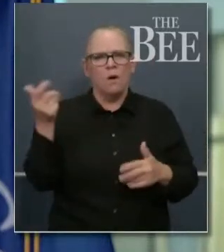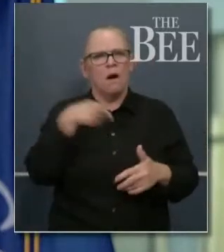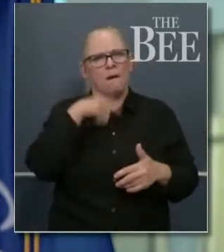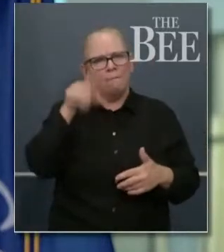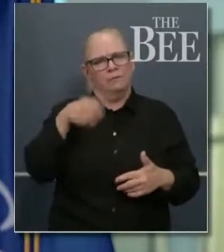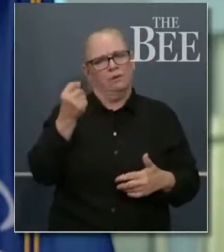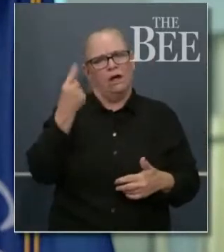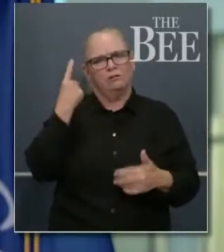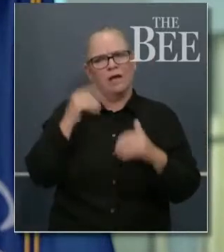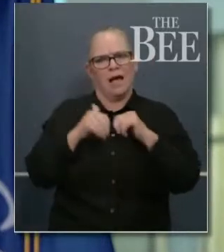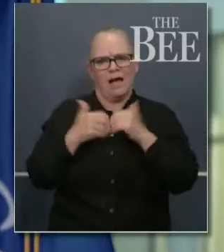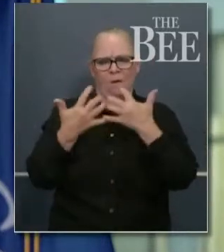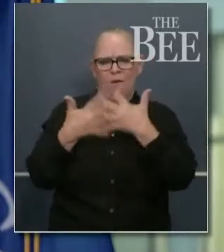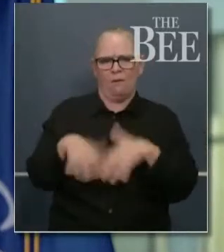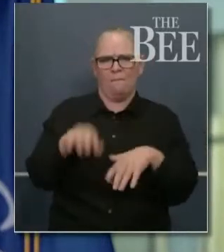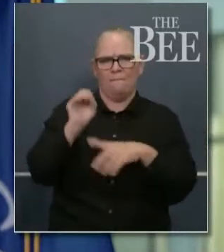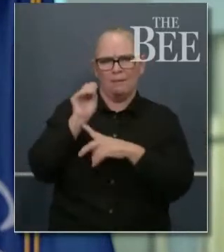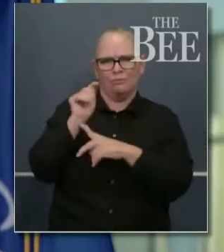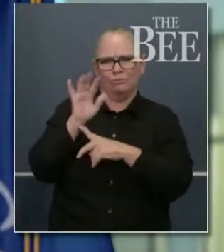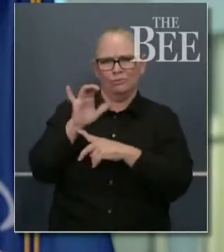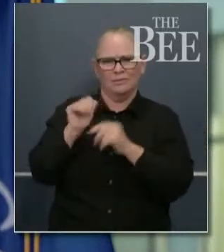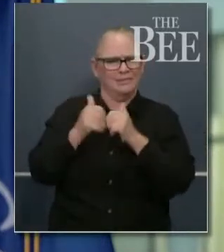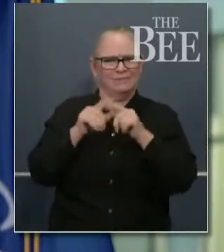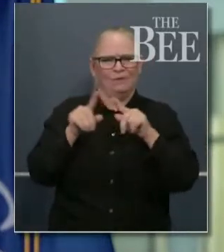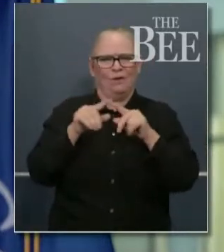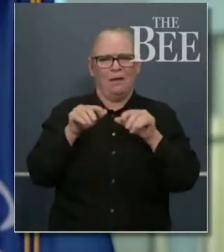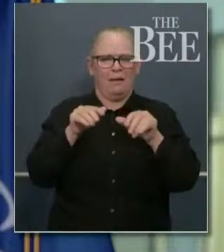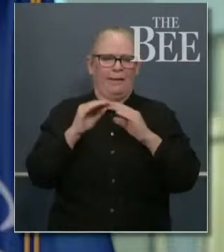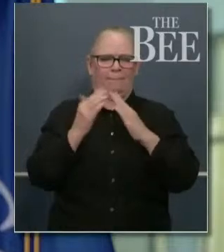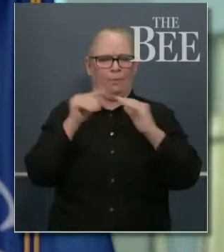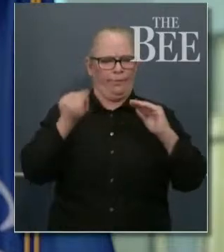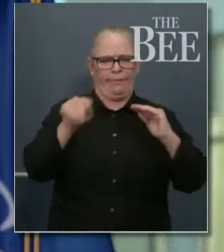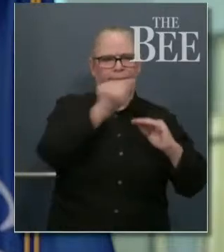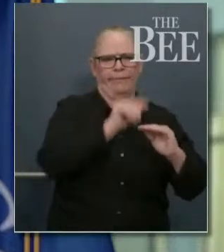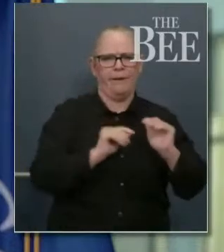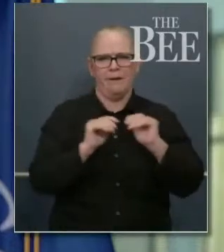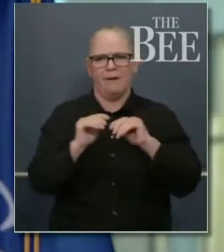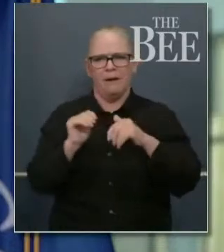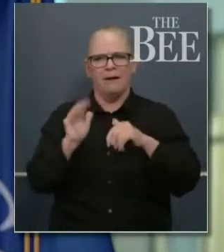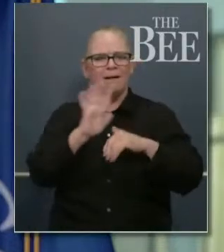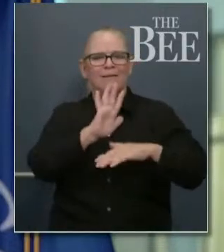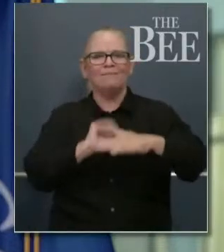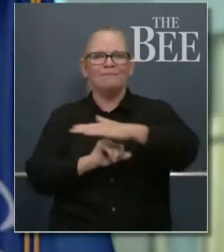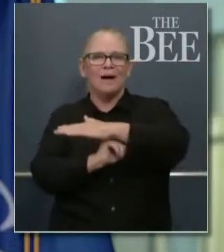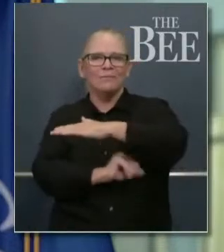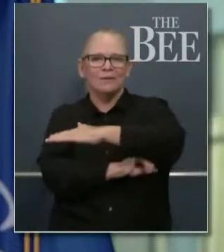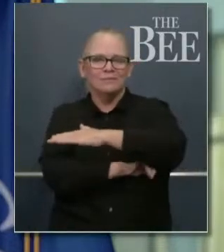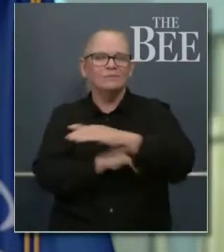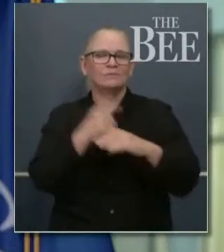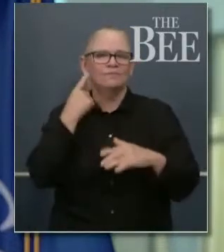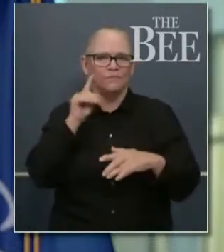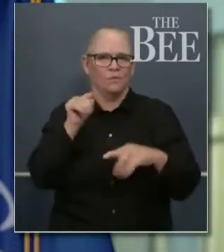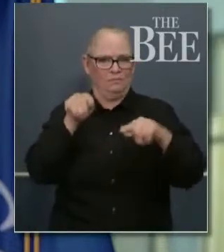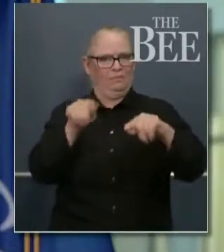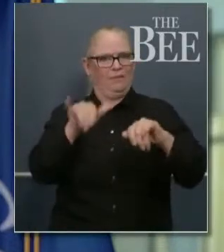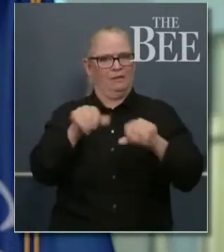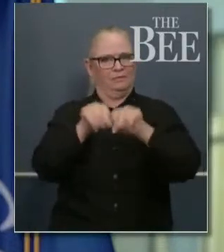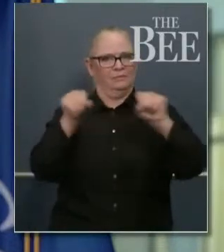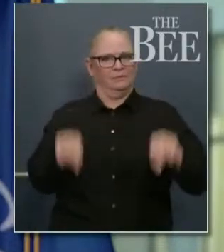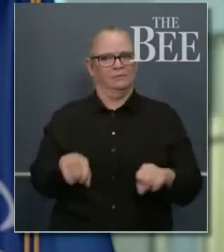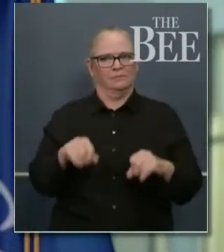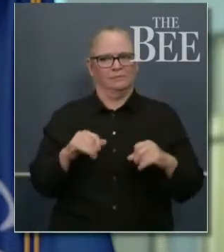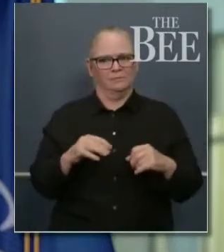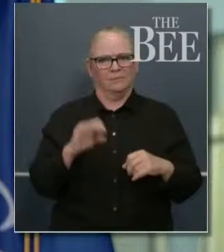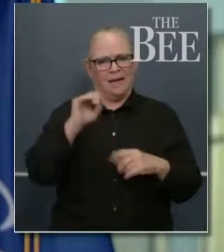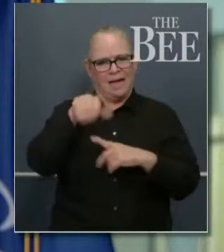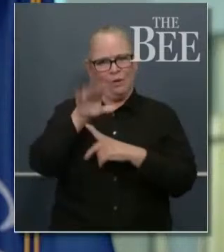spread. And so that's the foundational principle of equity. It's about more transparency in terms of testing protocols,